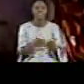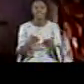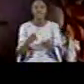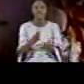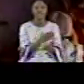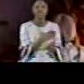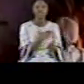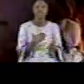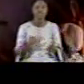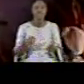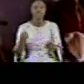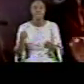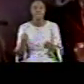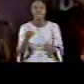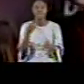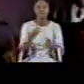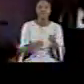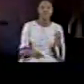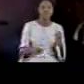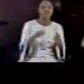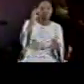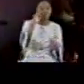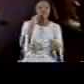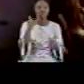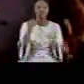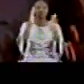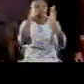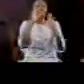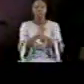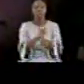the lord is doing great things